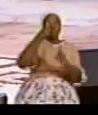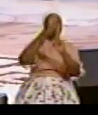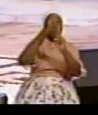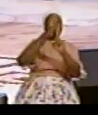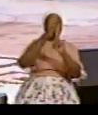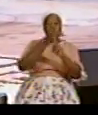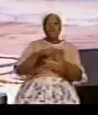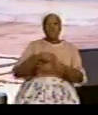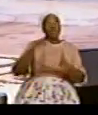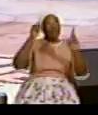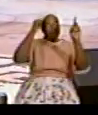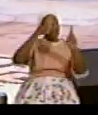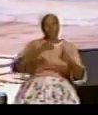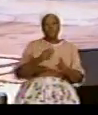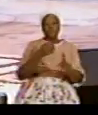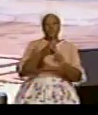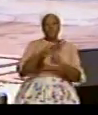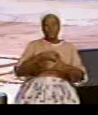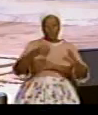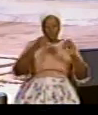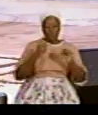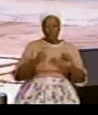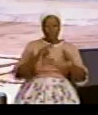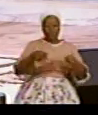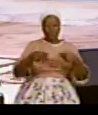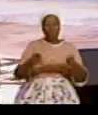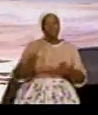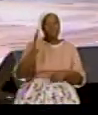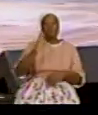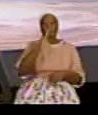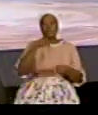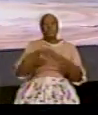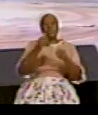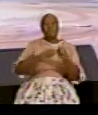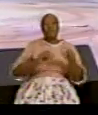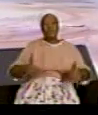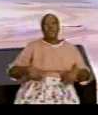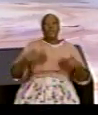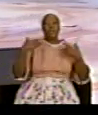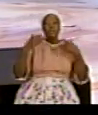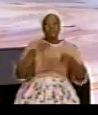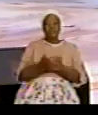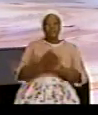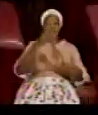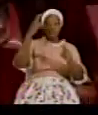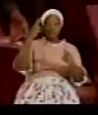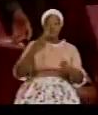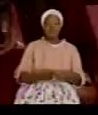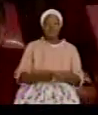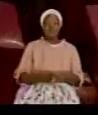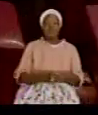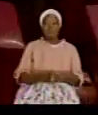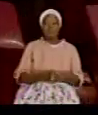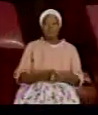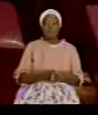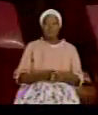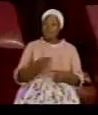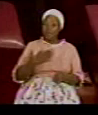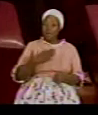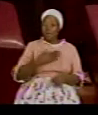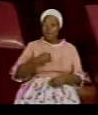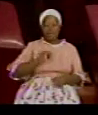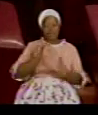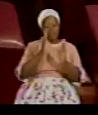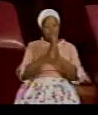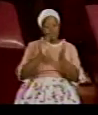and his presence and power, provision will be in every life in Jesus' name. And I pray that with